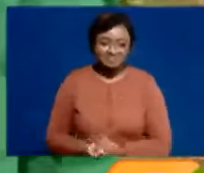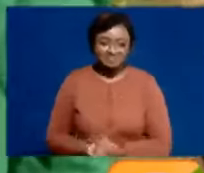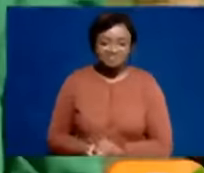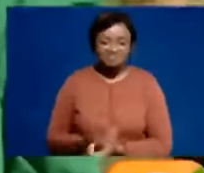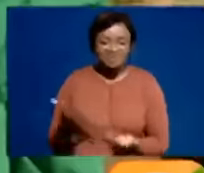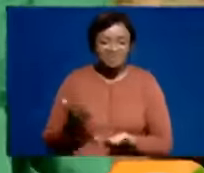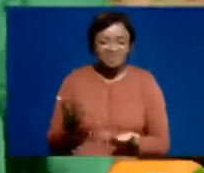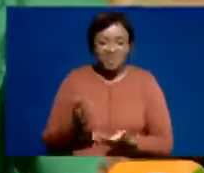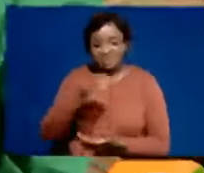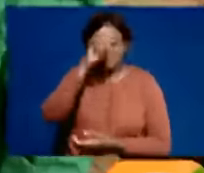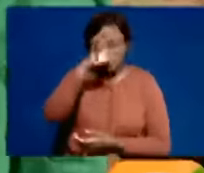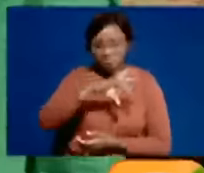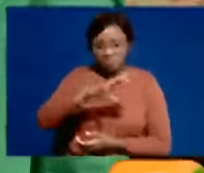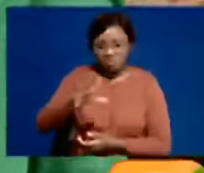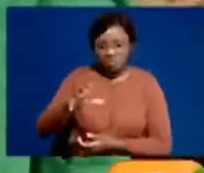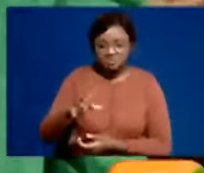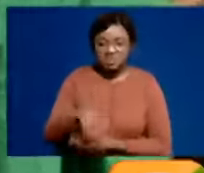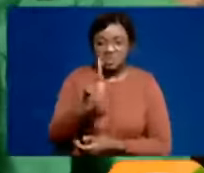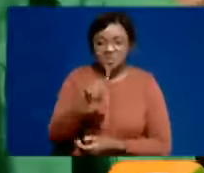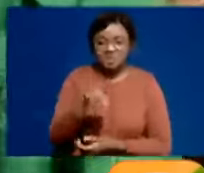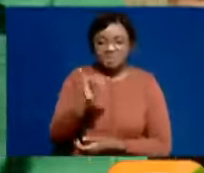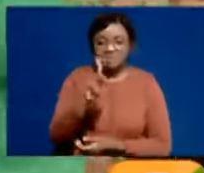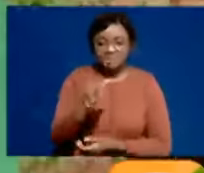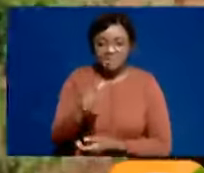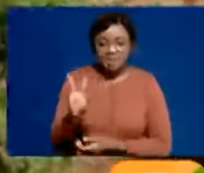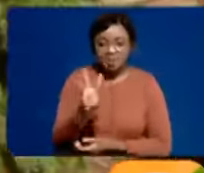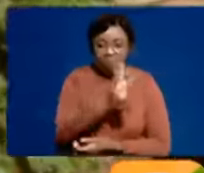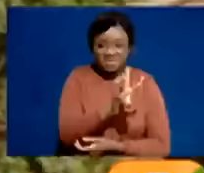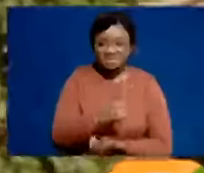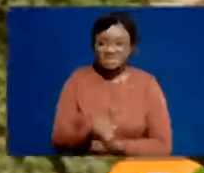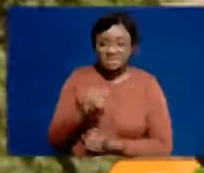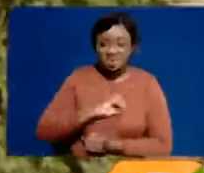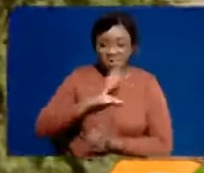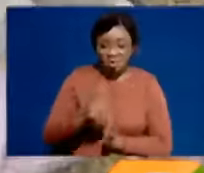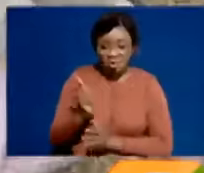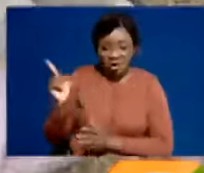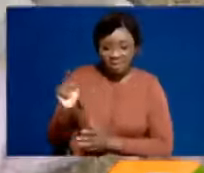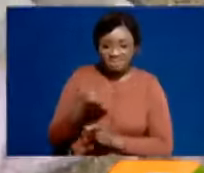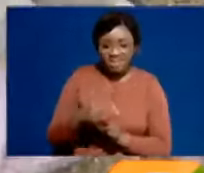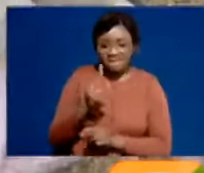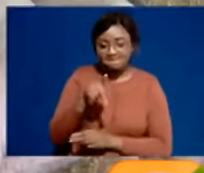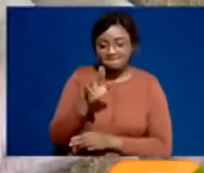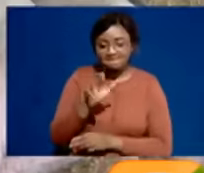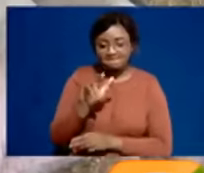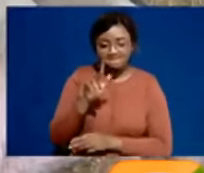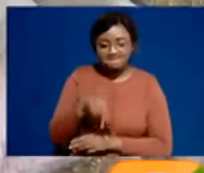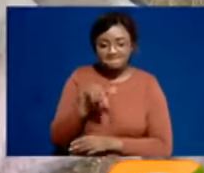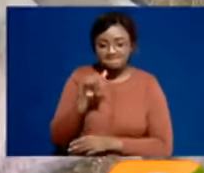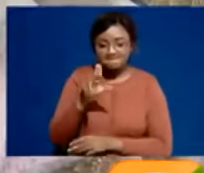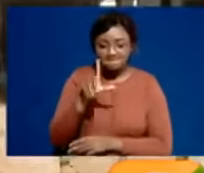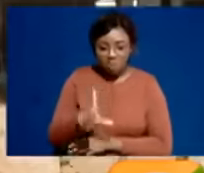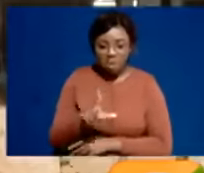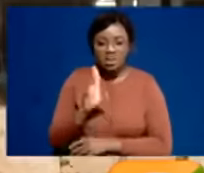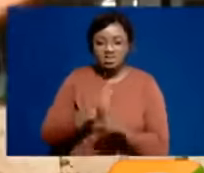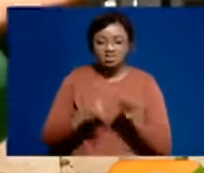Thika West, Kiambu County, the owner Paul Karanja has adopted a concept that promises to clean up the